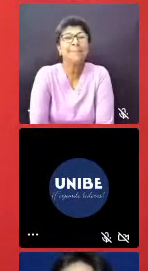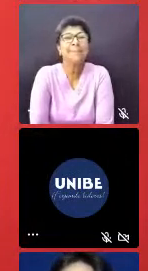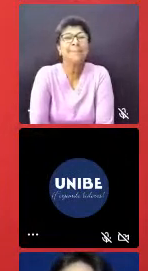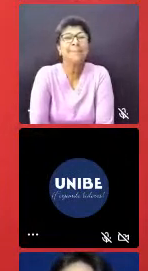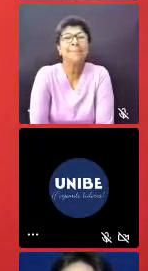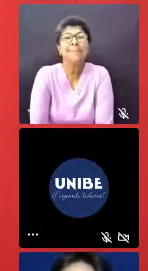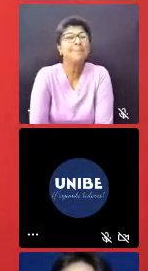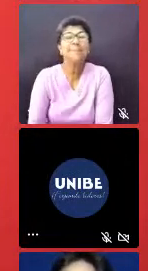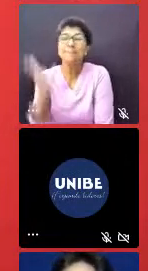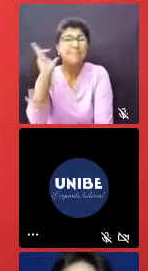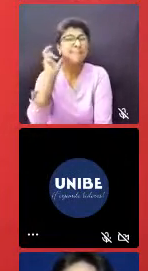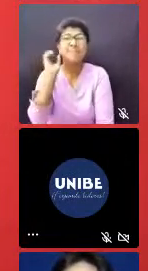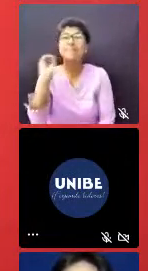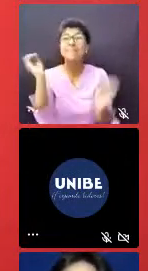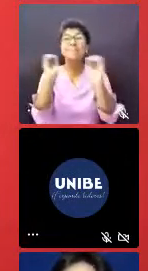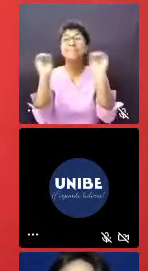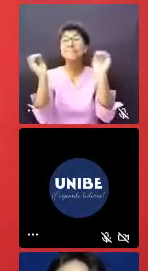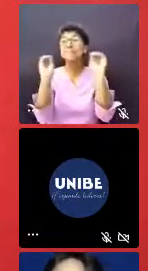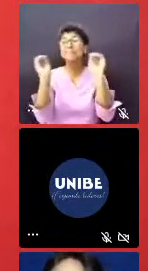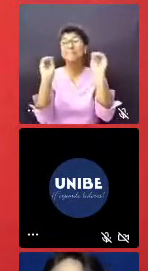No, we can't hear you, Laura.